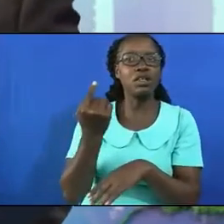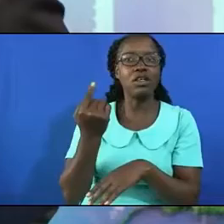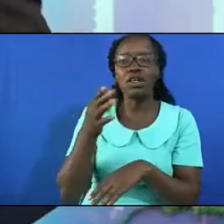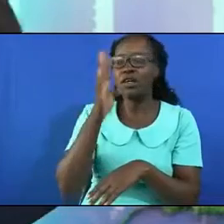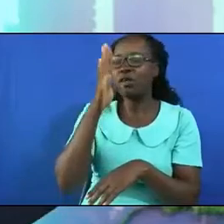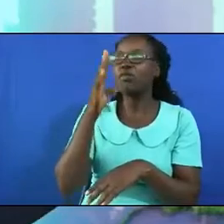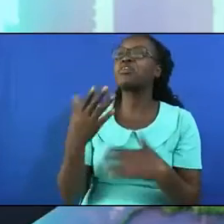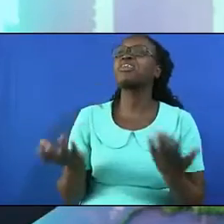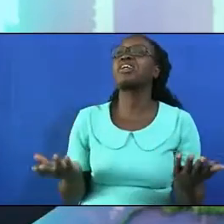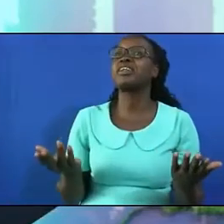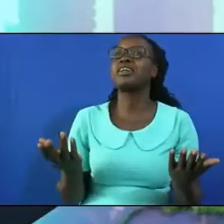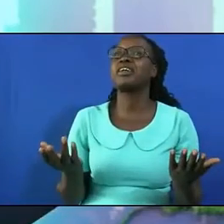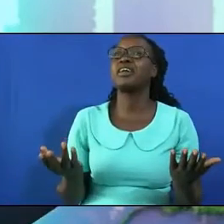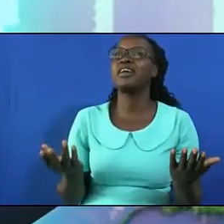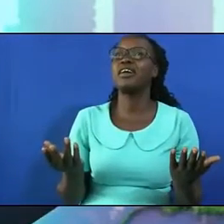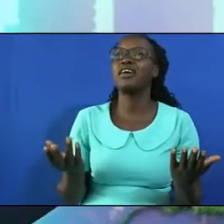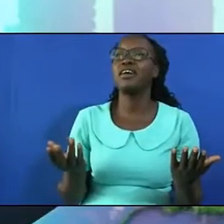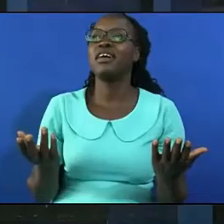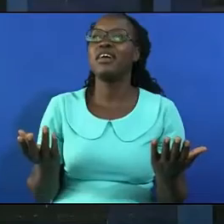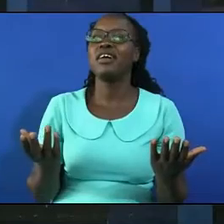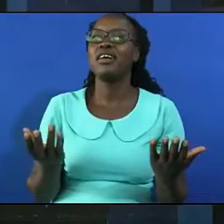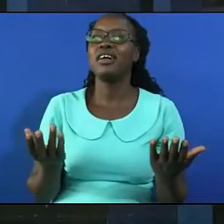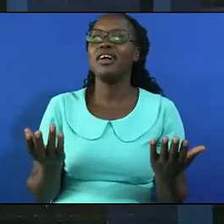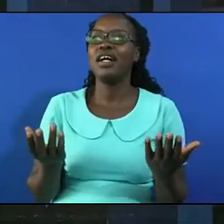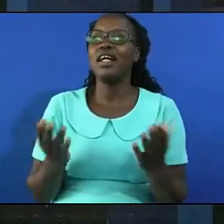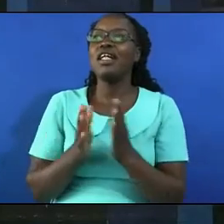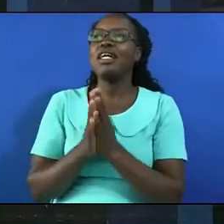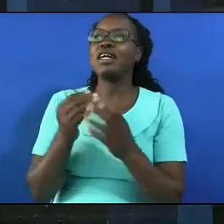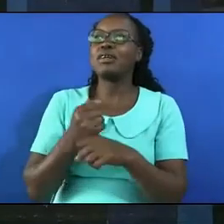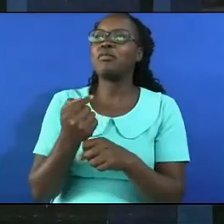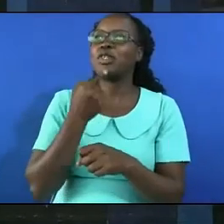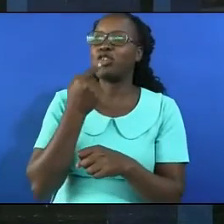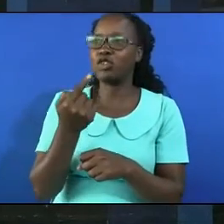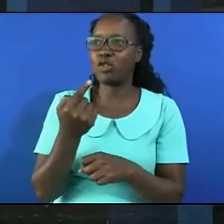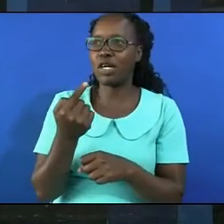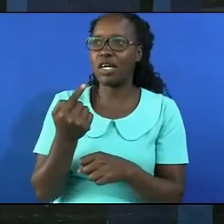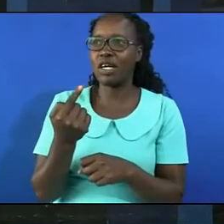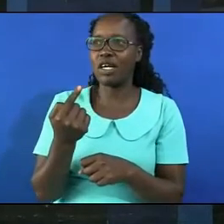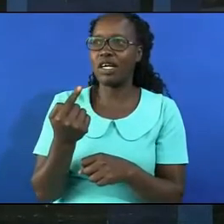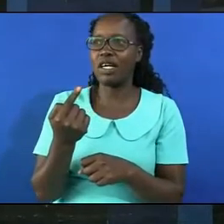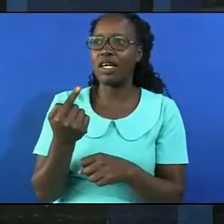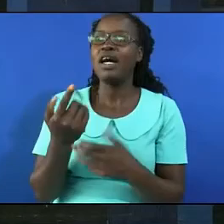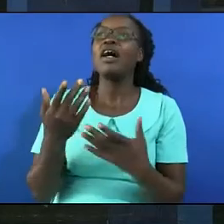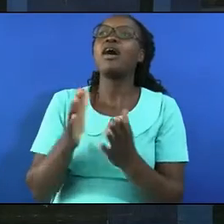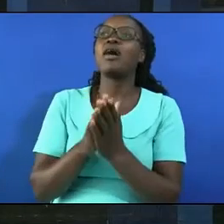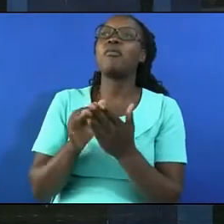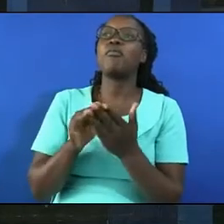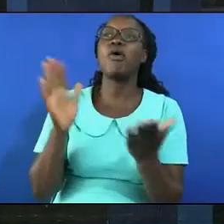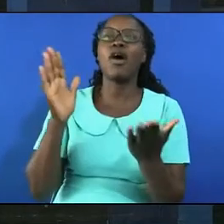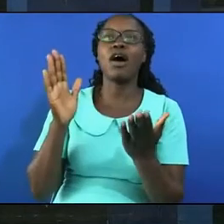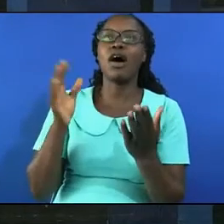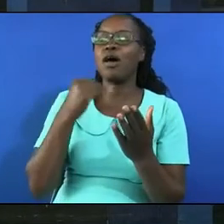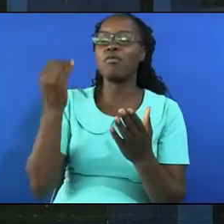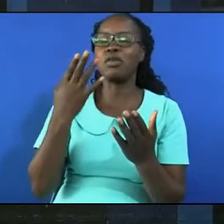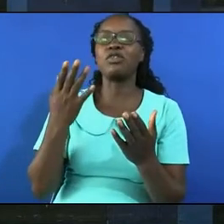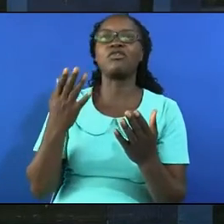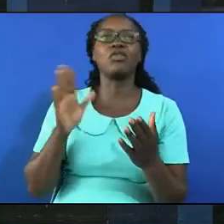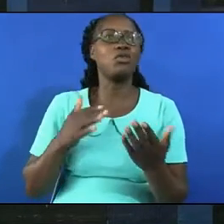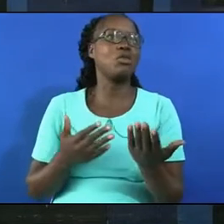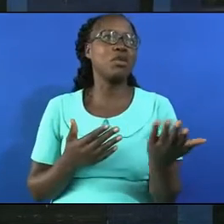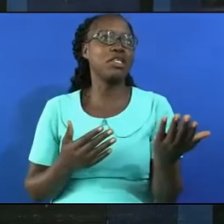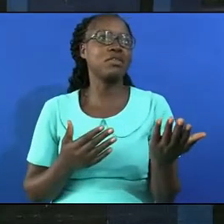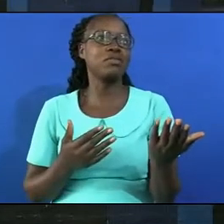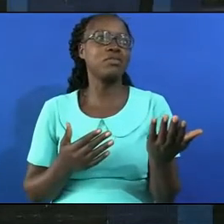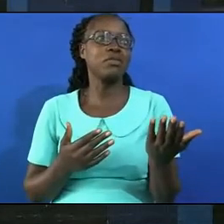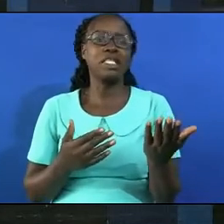Mungu ni nani? Who is God? He made sure he had no eyes to see any more beautiful women. Eyes were gouged out.